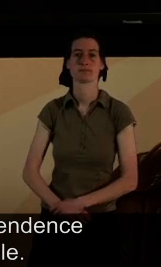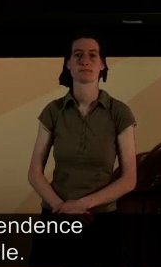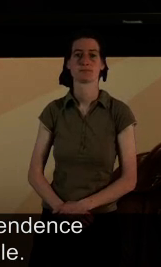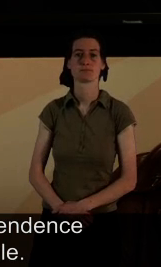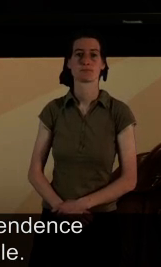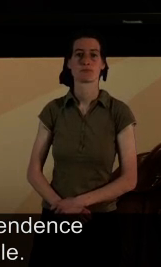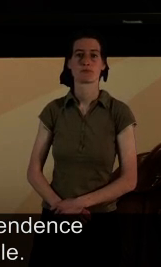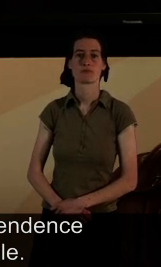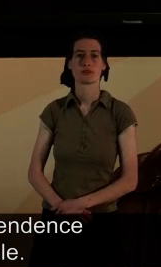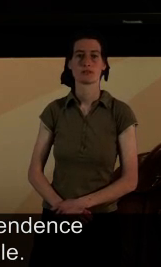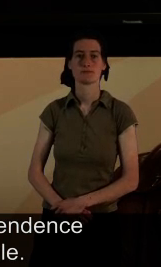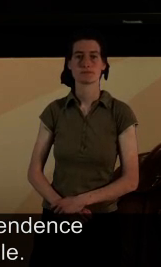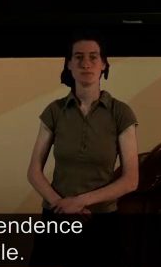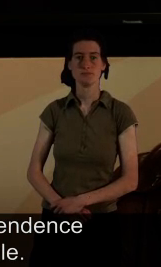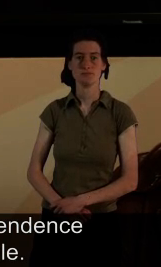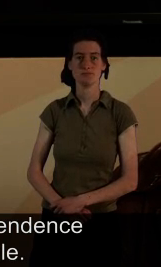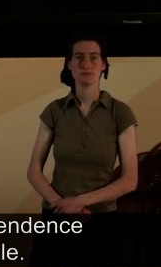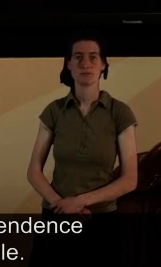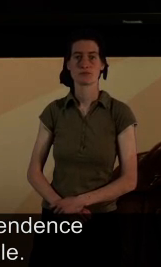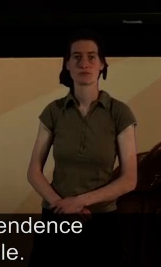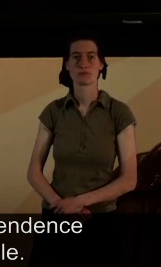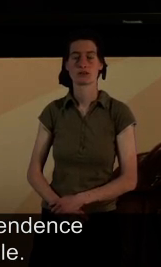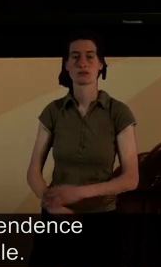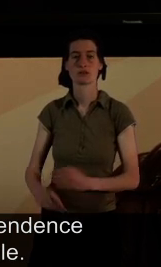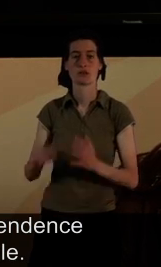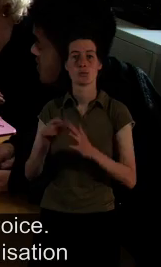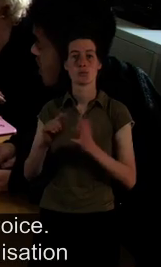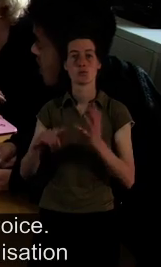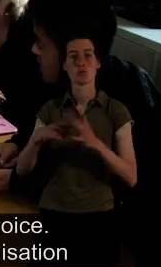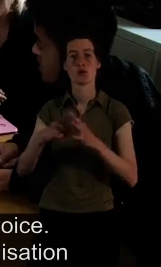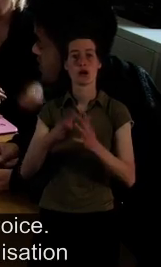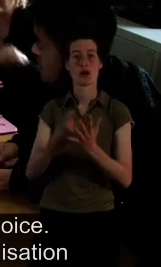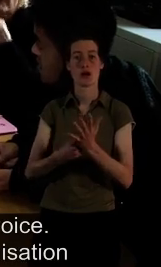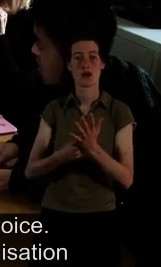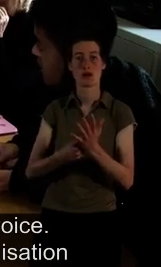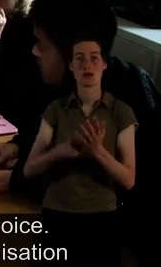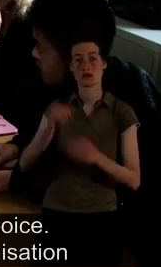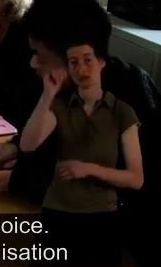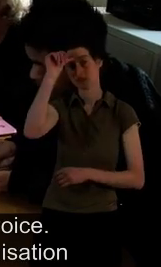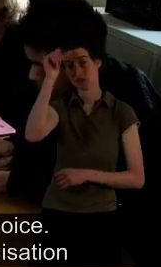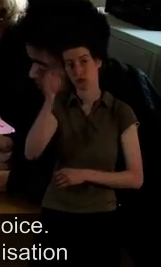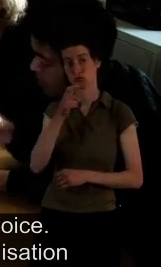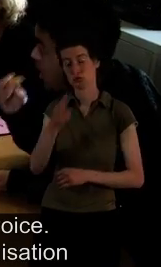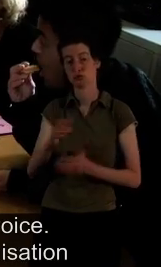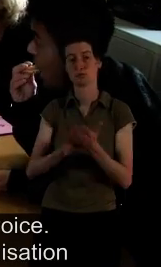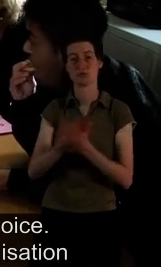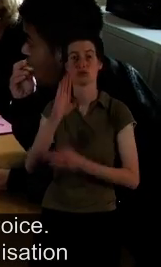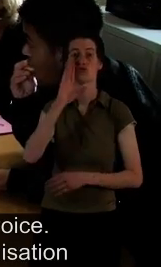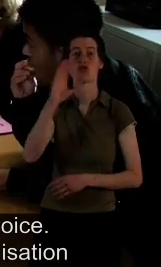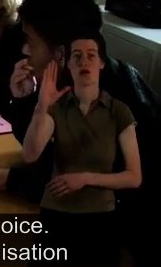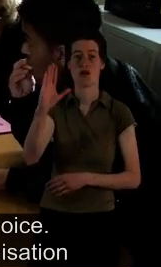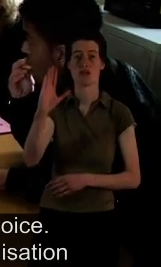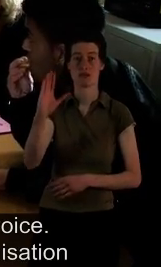promote independence and equality for disabled people. Pukar, it means in Hindi it means cry or